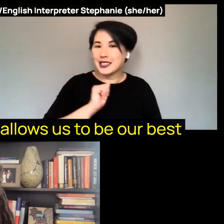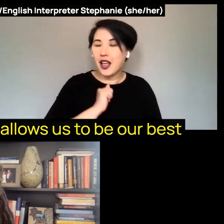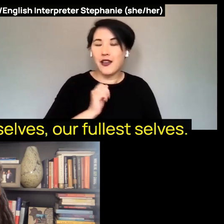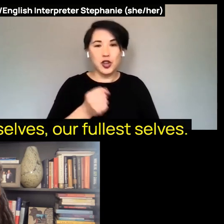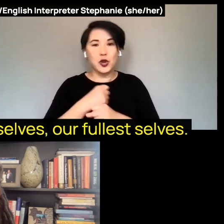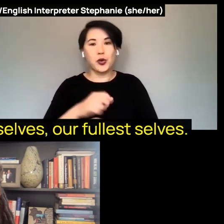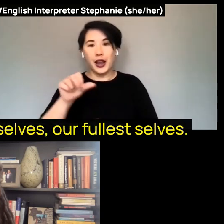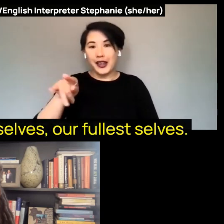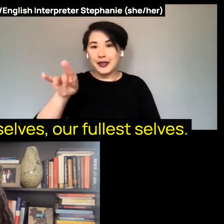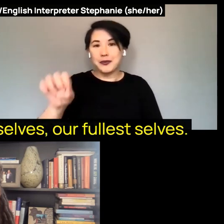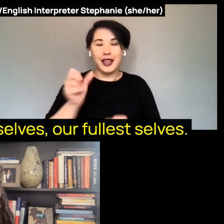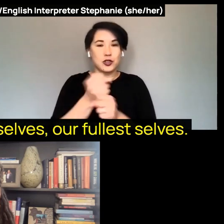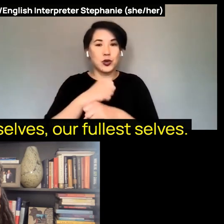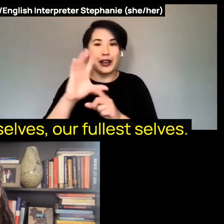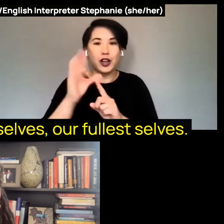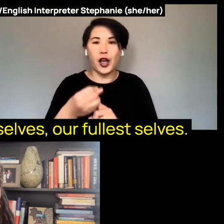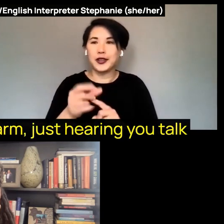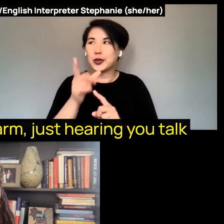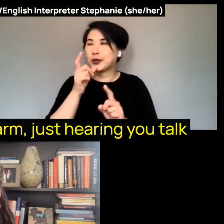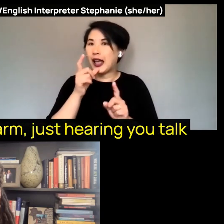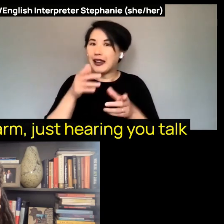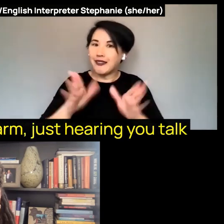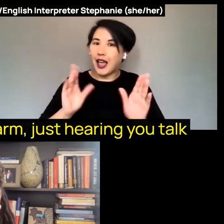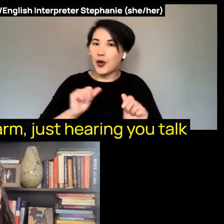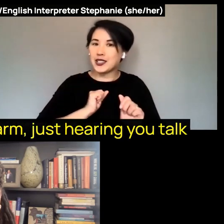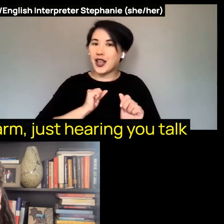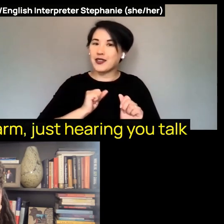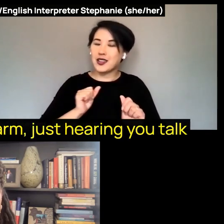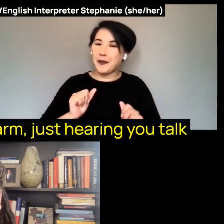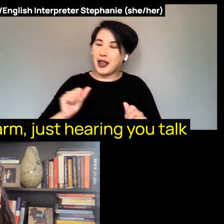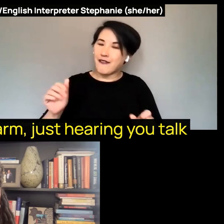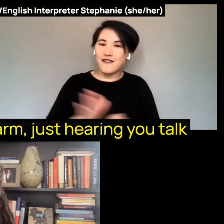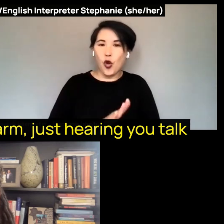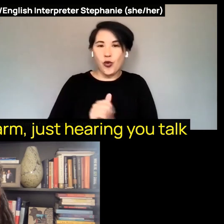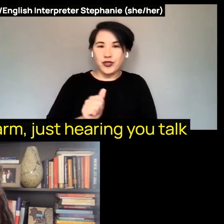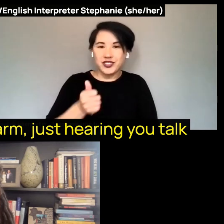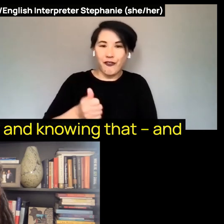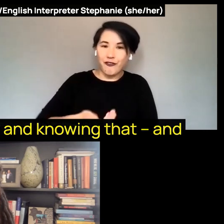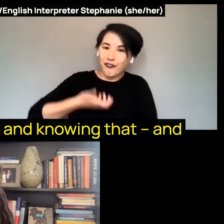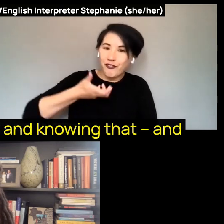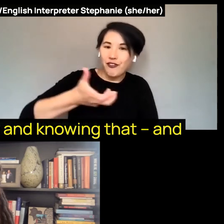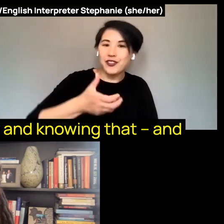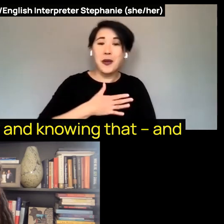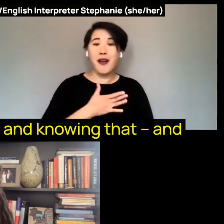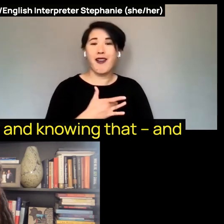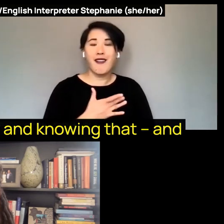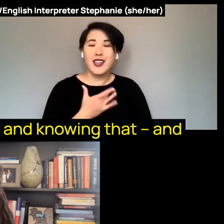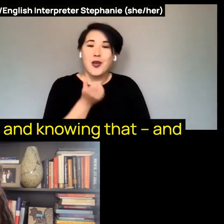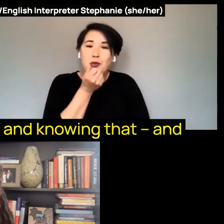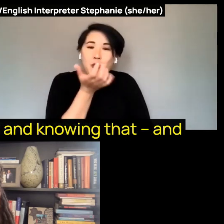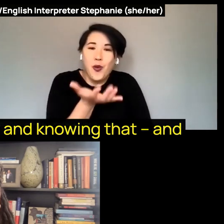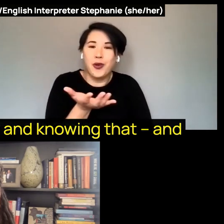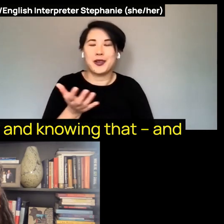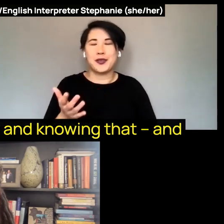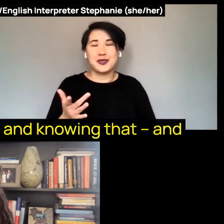us to be our best selves, to be our truest selves, our fullest selves. And so my heart is so warm just hearing you talk about what that means, and